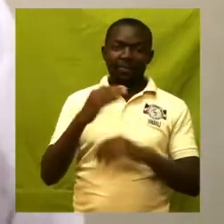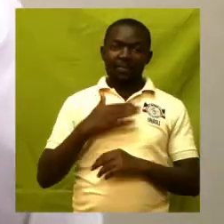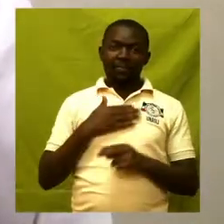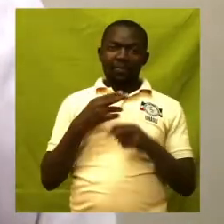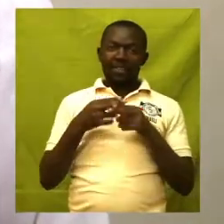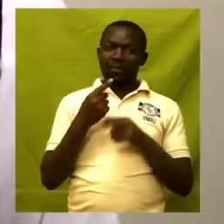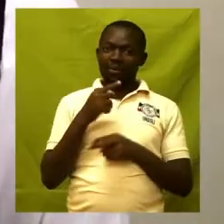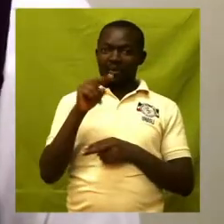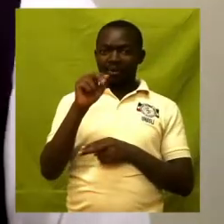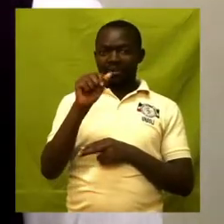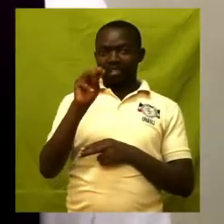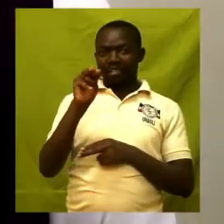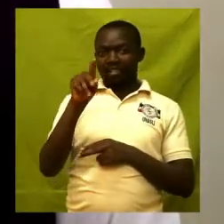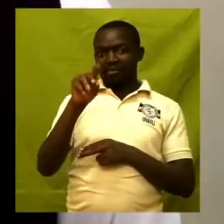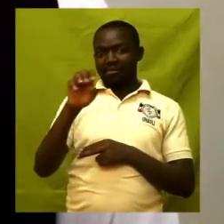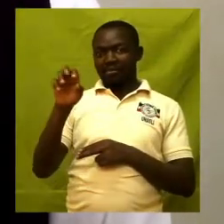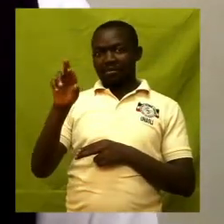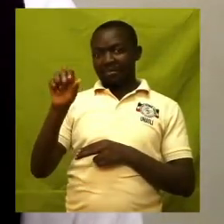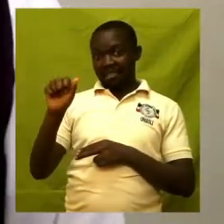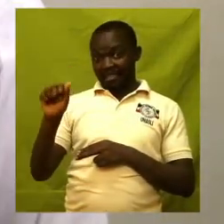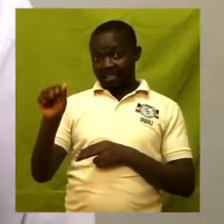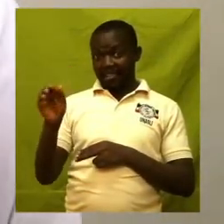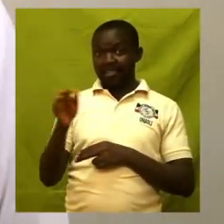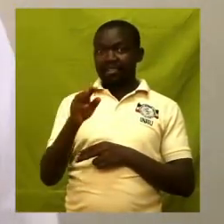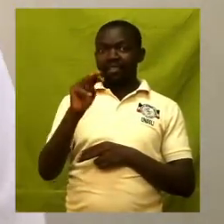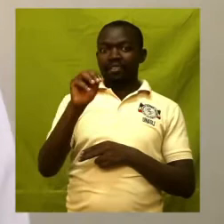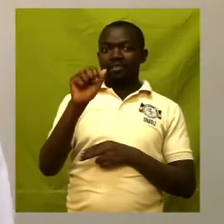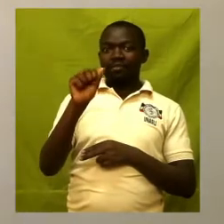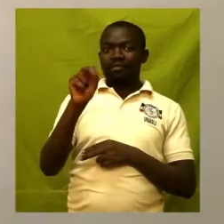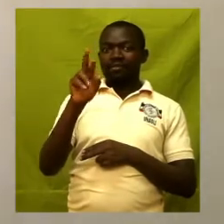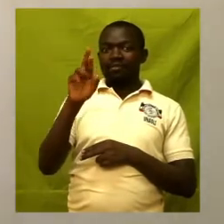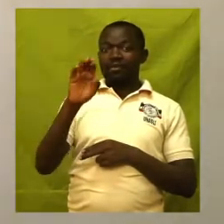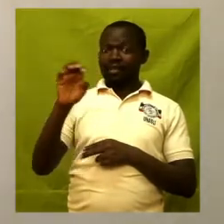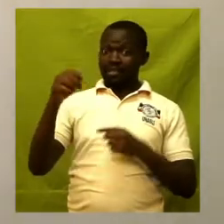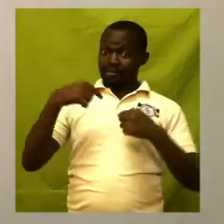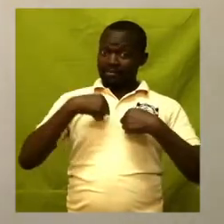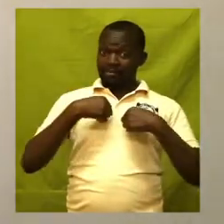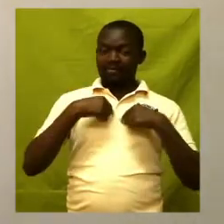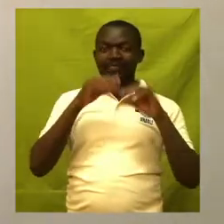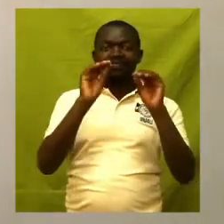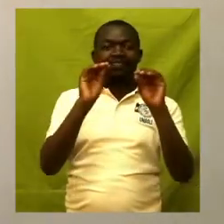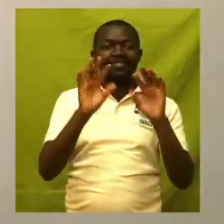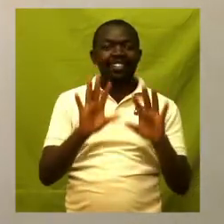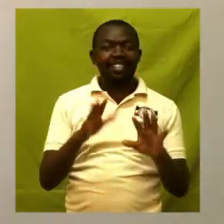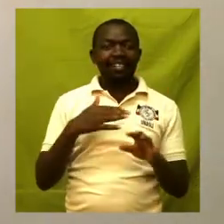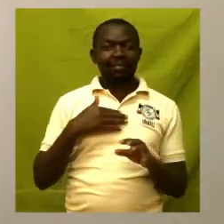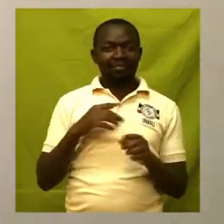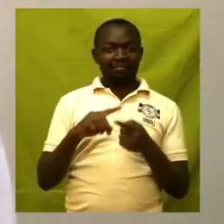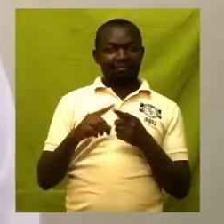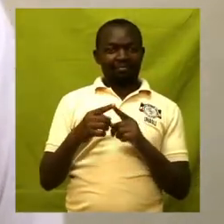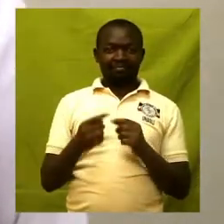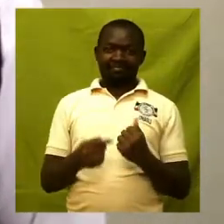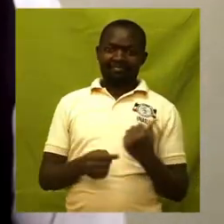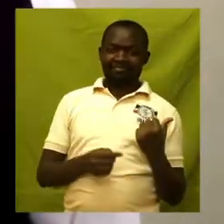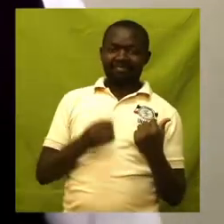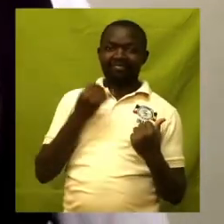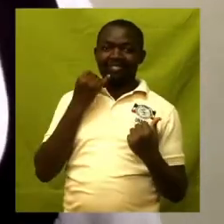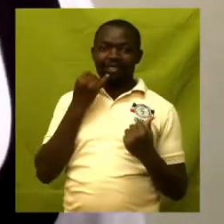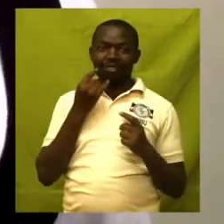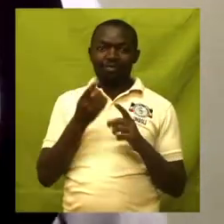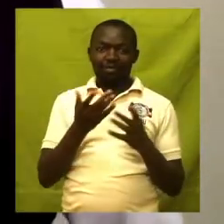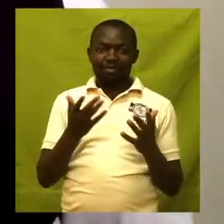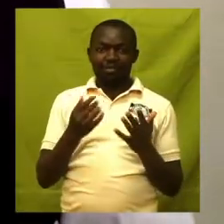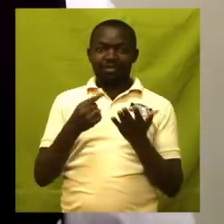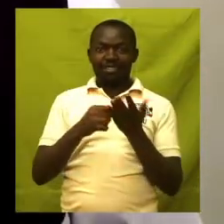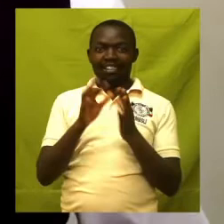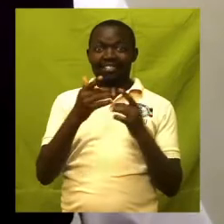learners, my name is Nampela Maureen. I'm a teacher and I have my friend John, who is